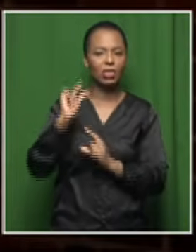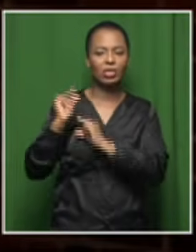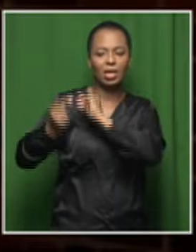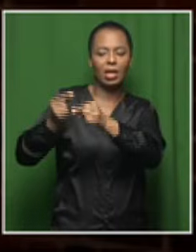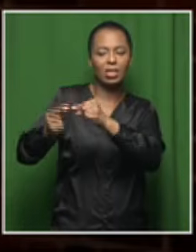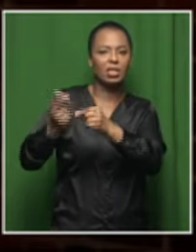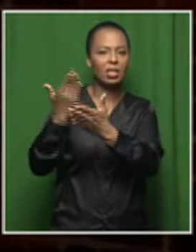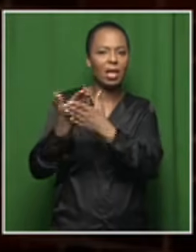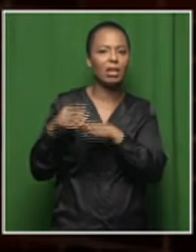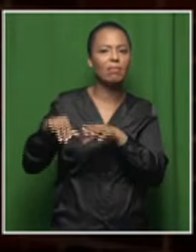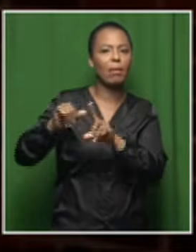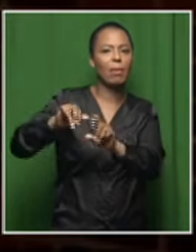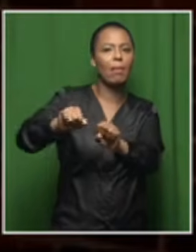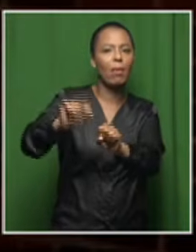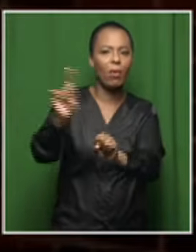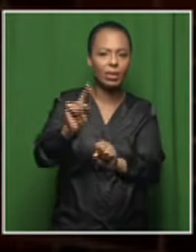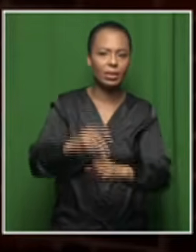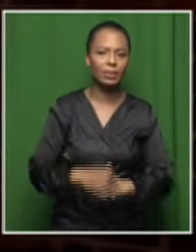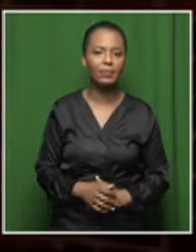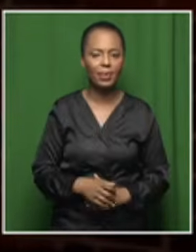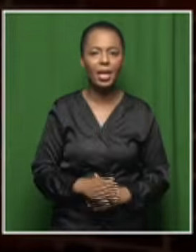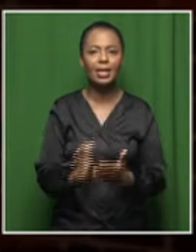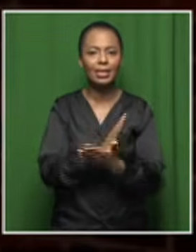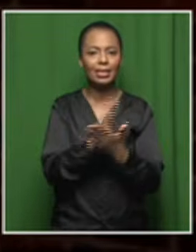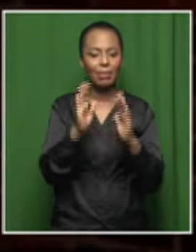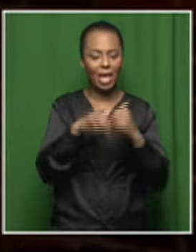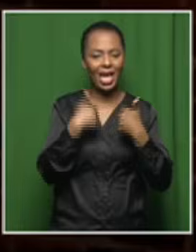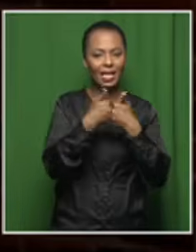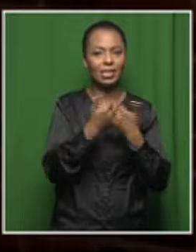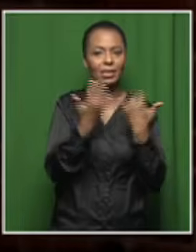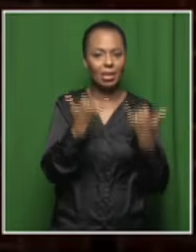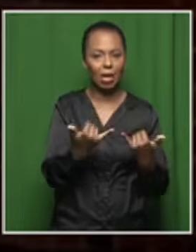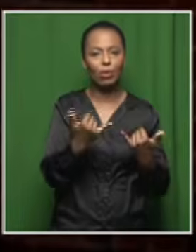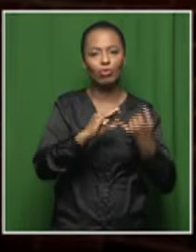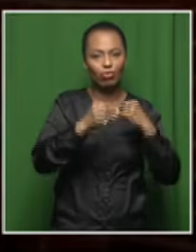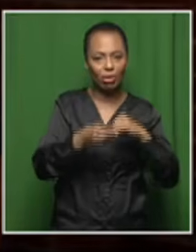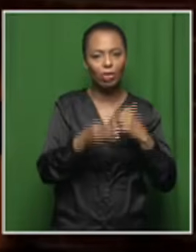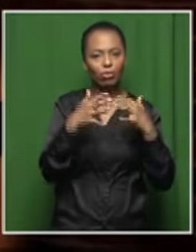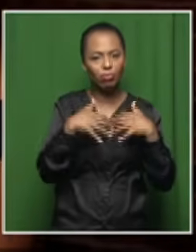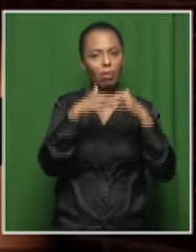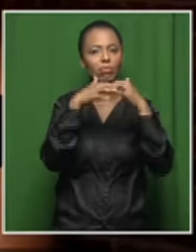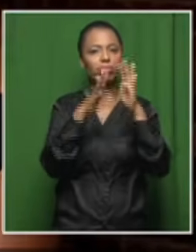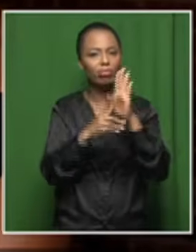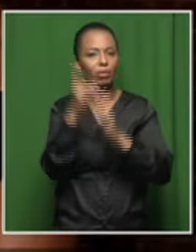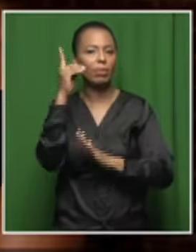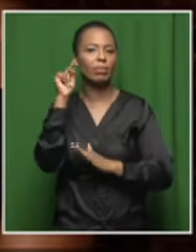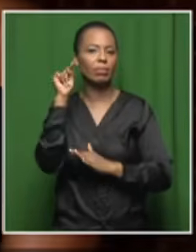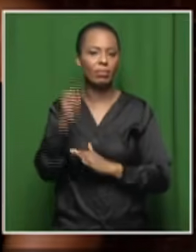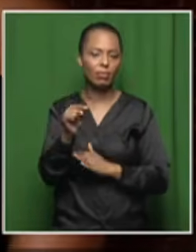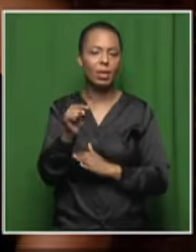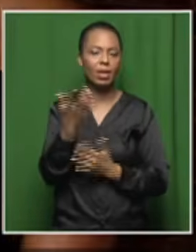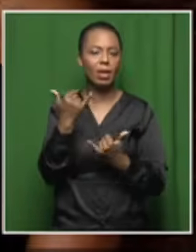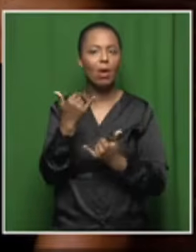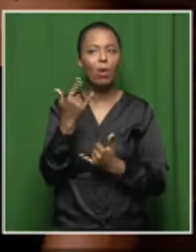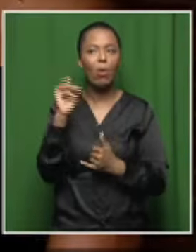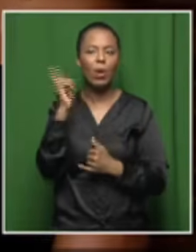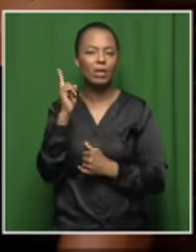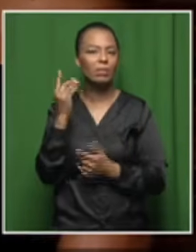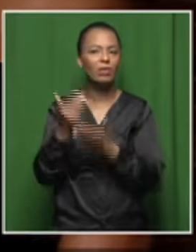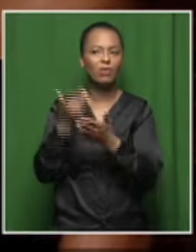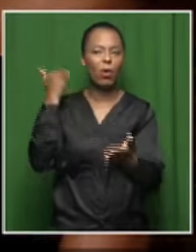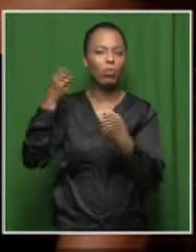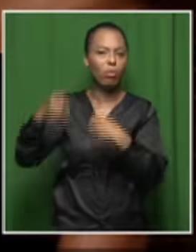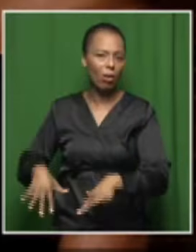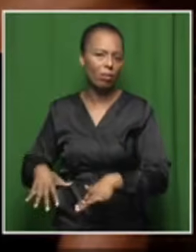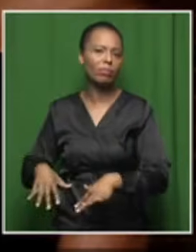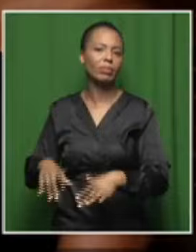some of that also adds to the agency that we're also trying to develop or reclaim, given, what has been taken away and what we choose